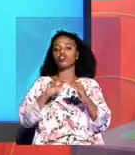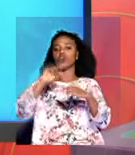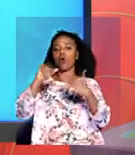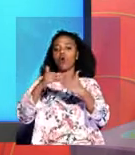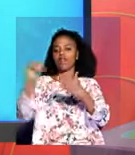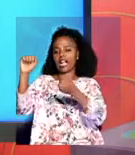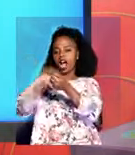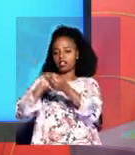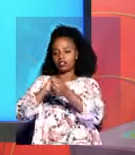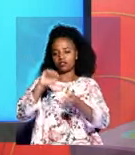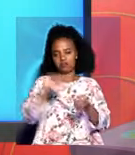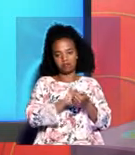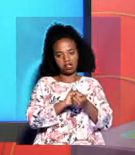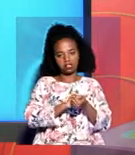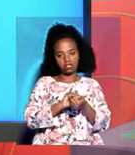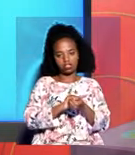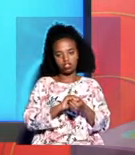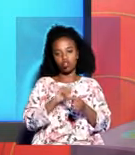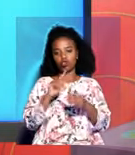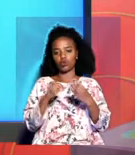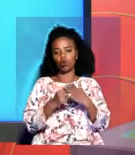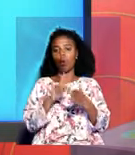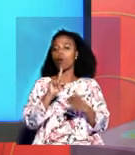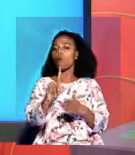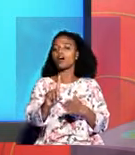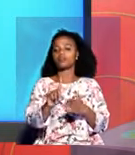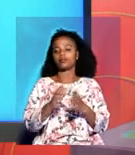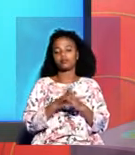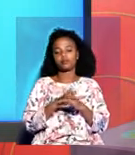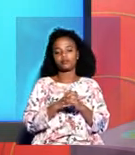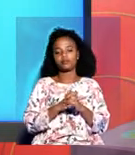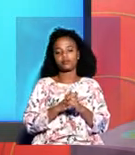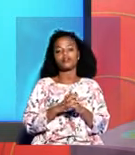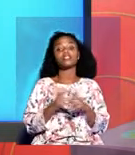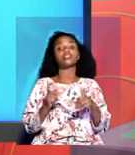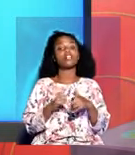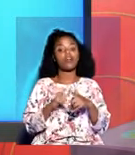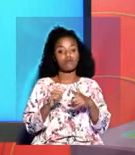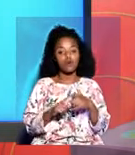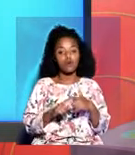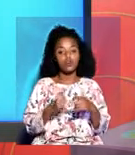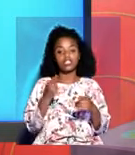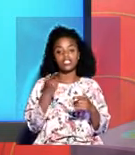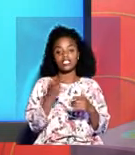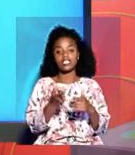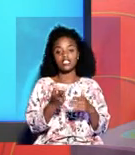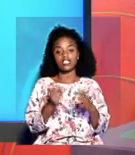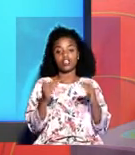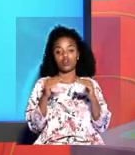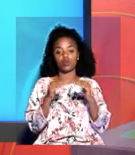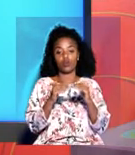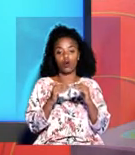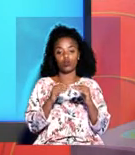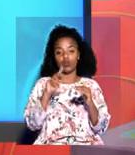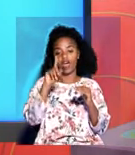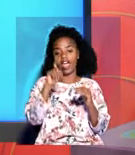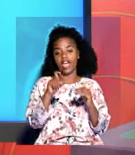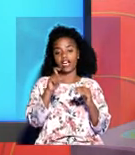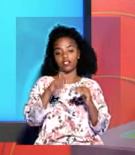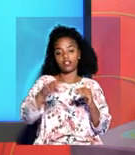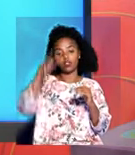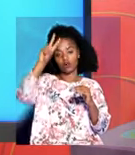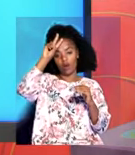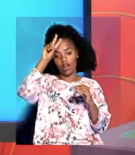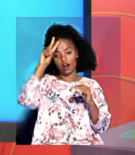this cancels by this 1, you have 1. Therefore, this equal to this x